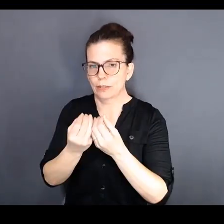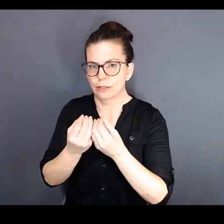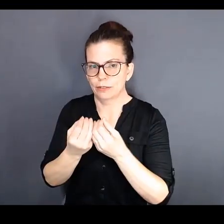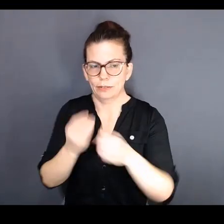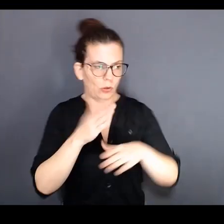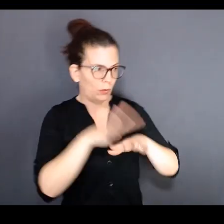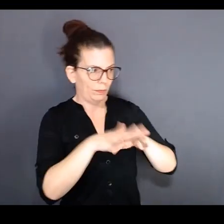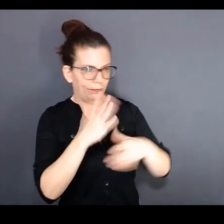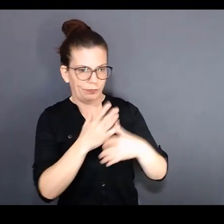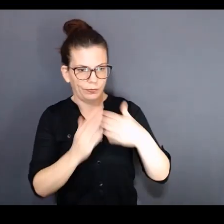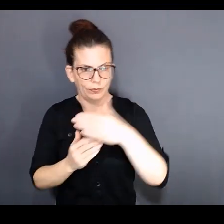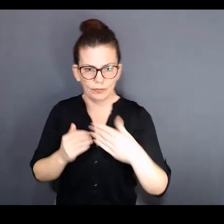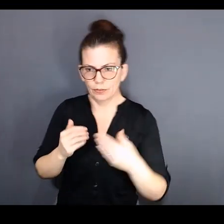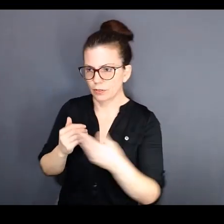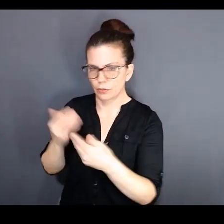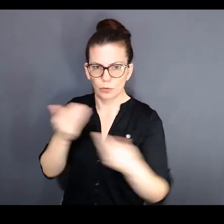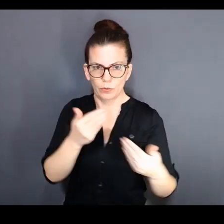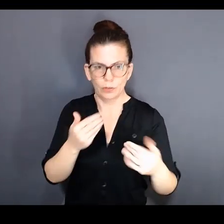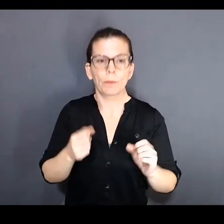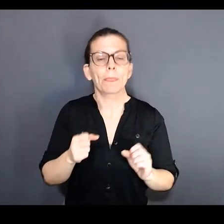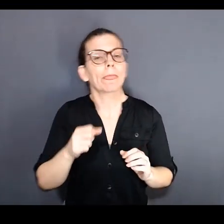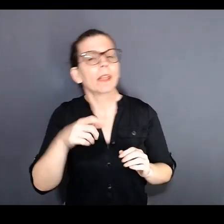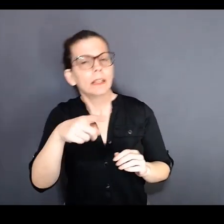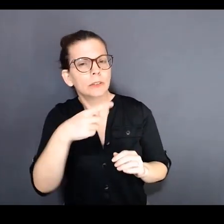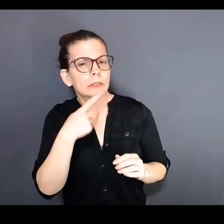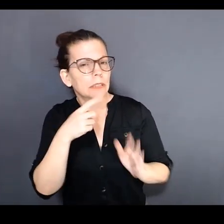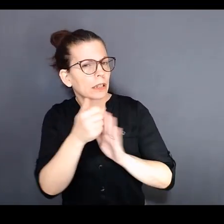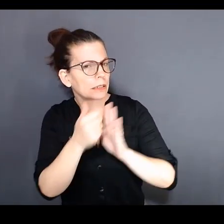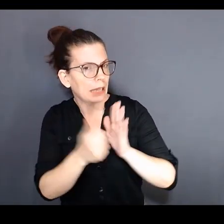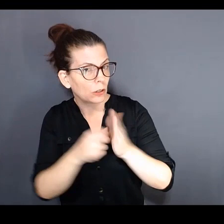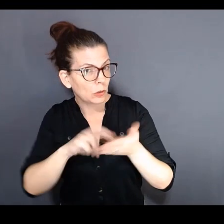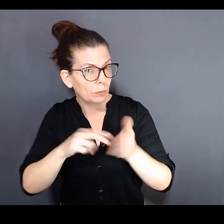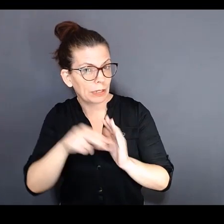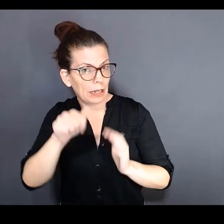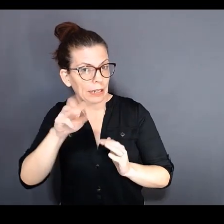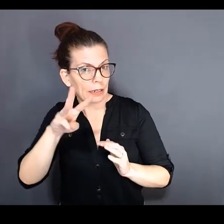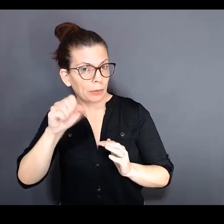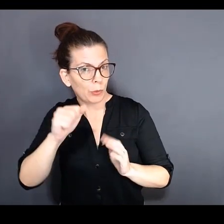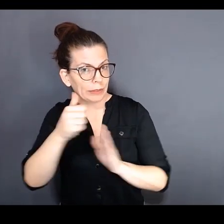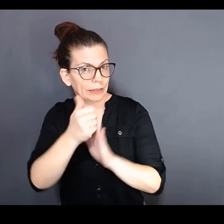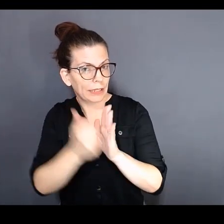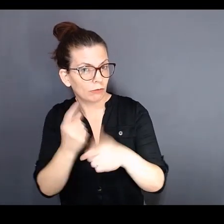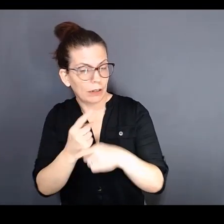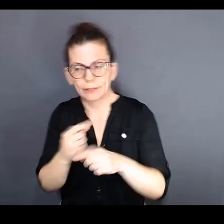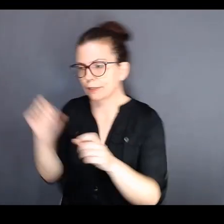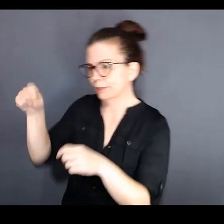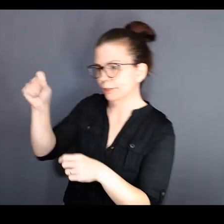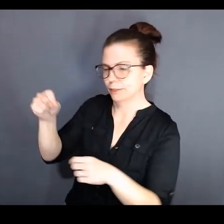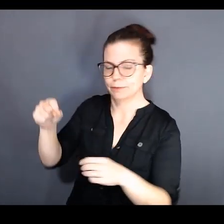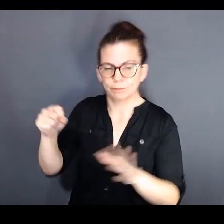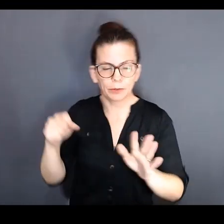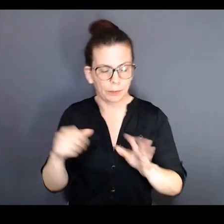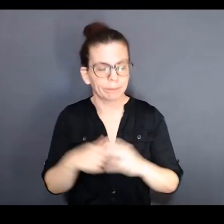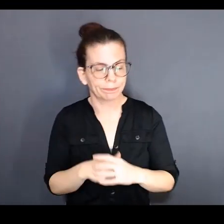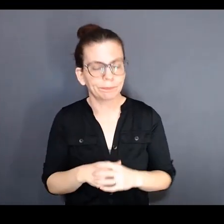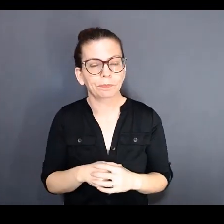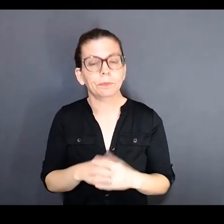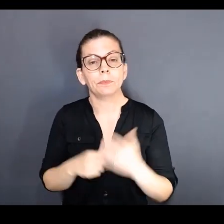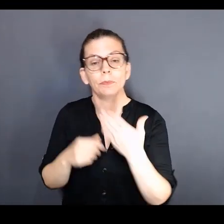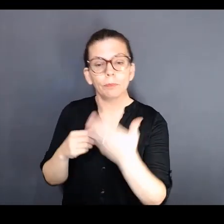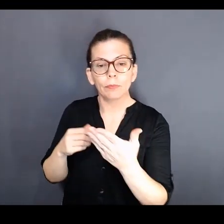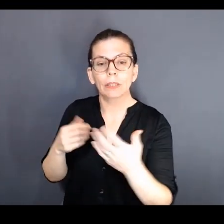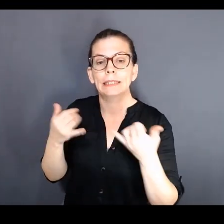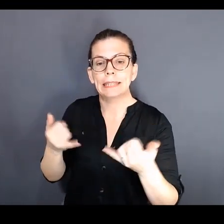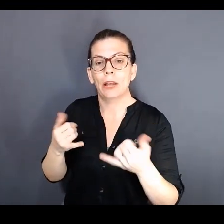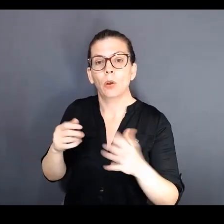your organization. So all I have to do is... Okay. So, go ahead. When you say account, you mean like an AWS account in this case? Yes, correct. Okay.